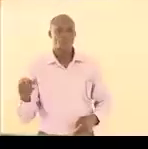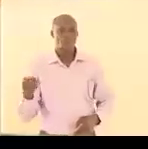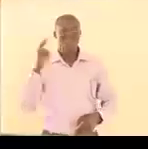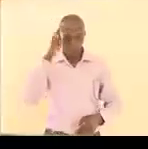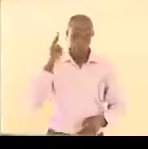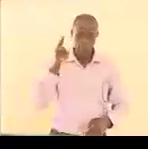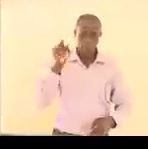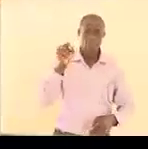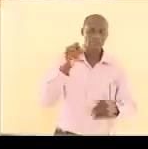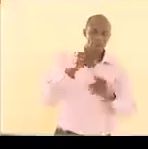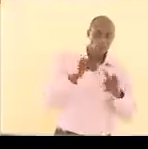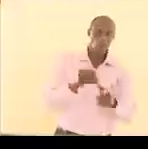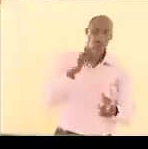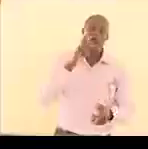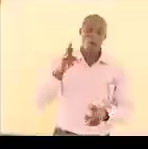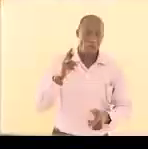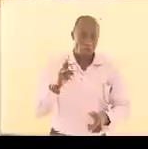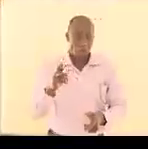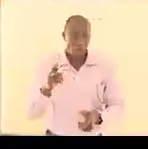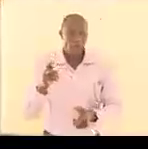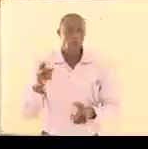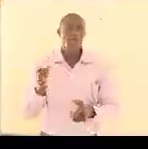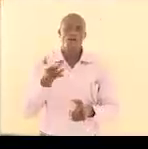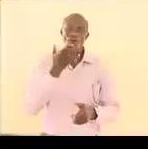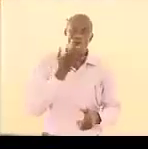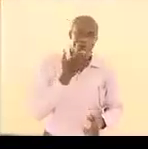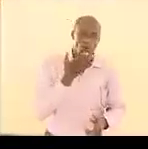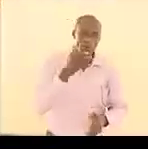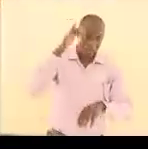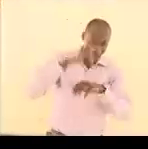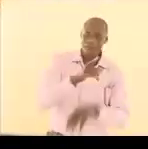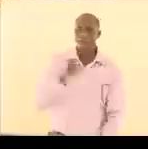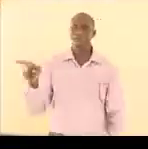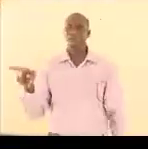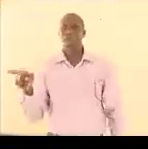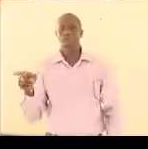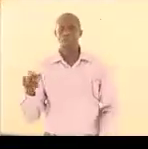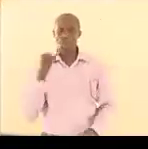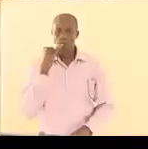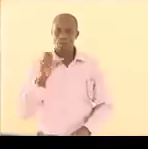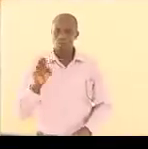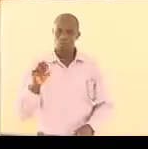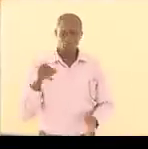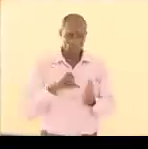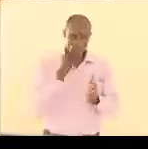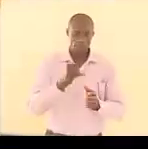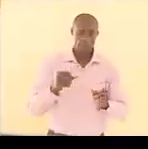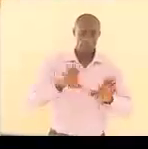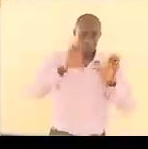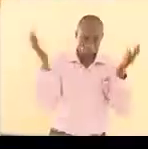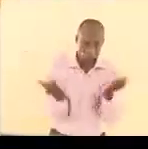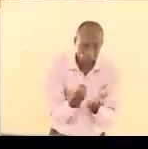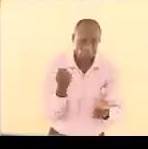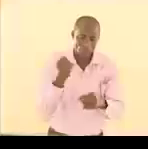in front of you, his or her fortunes affect you. So it's a community of